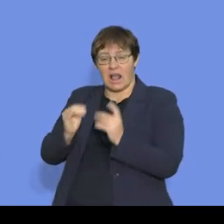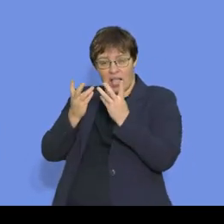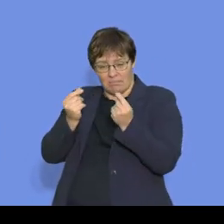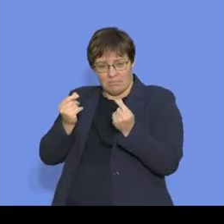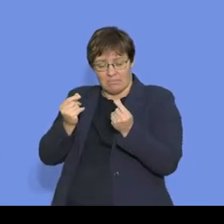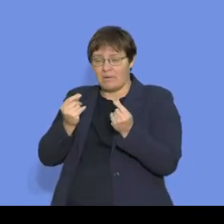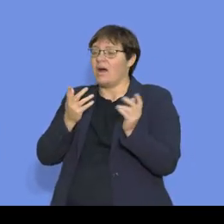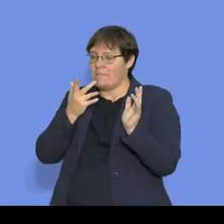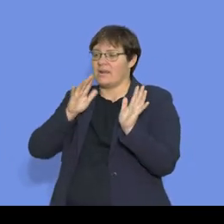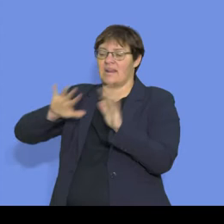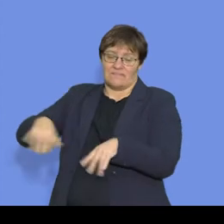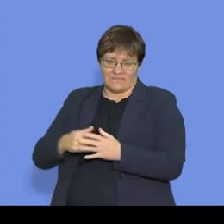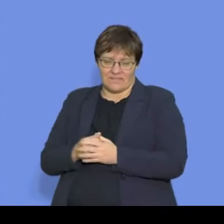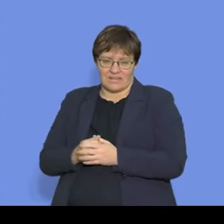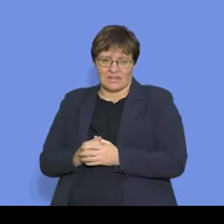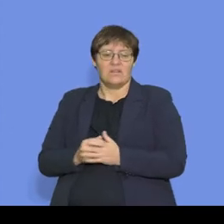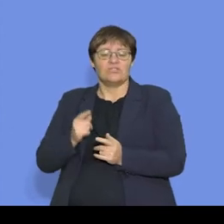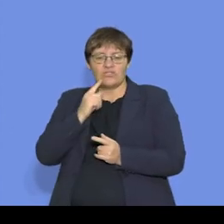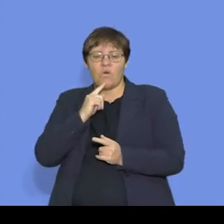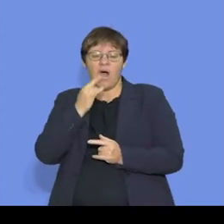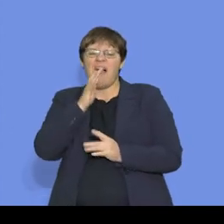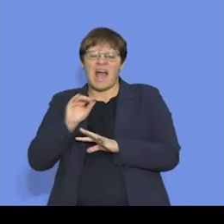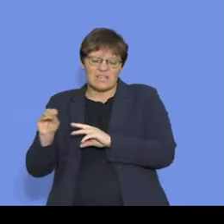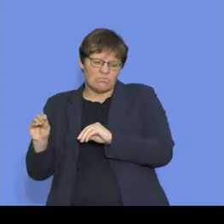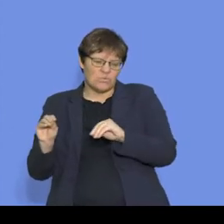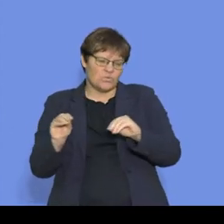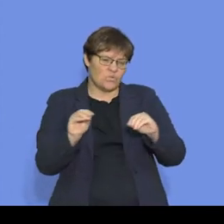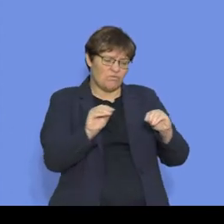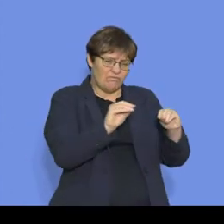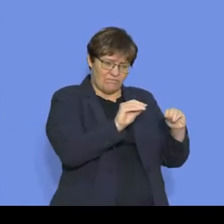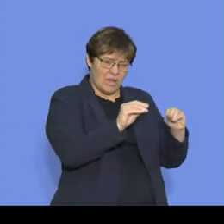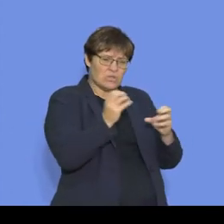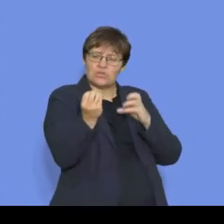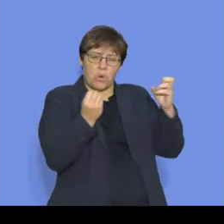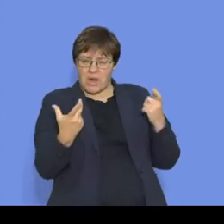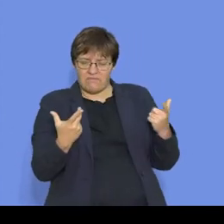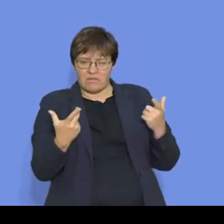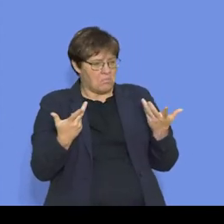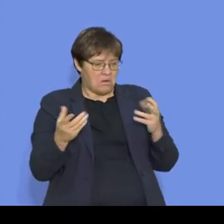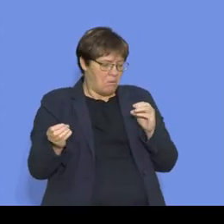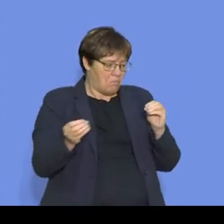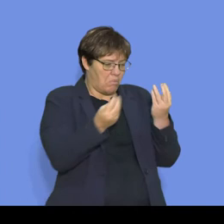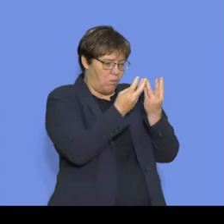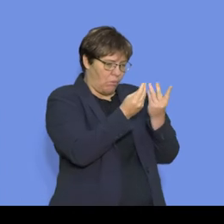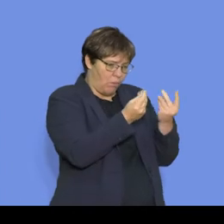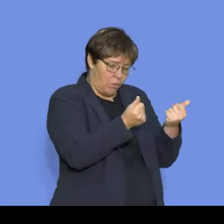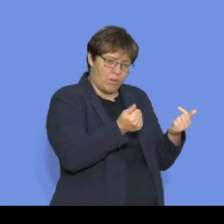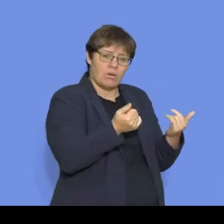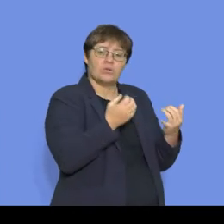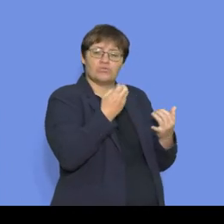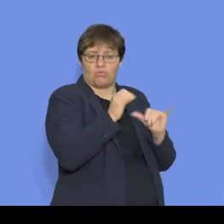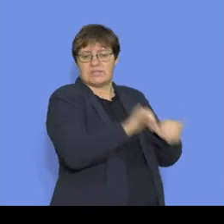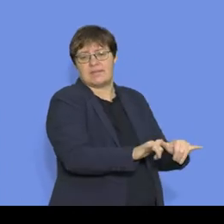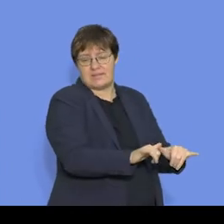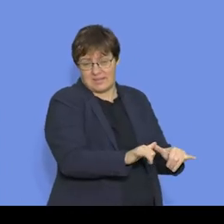leaves behind it. As ice moves, it picks up lots of stones, and when the ice melts, it leaves piles and piles